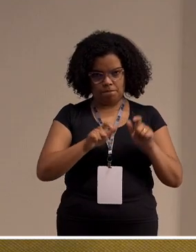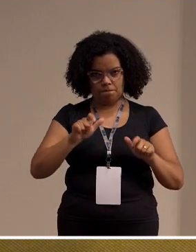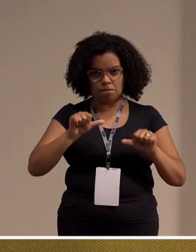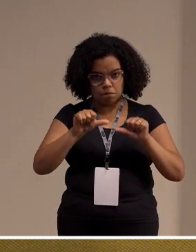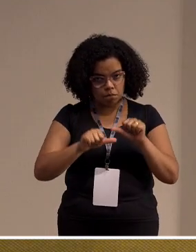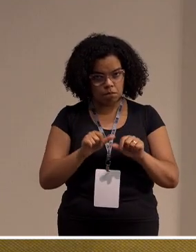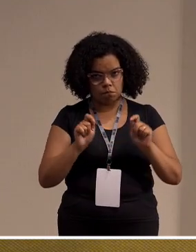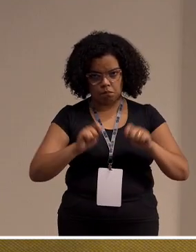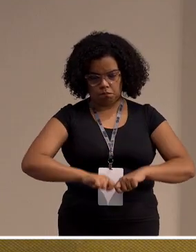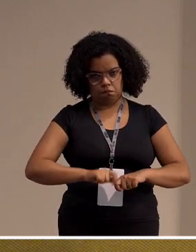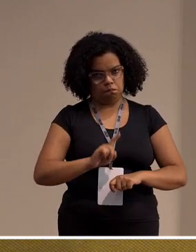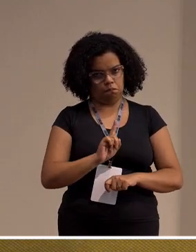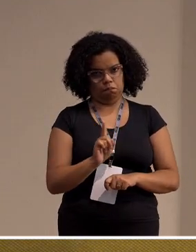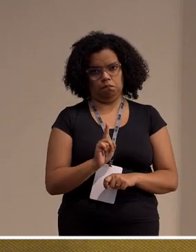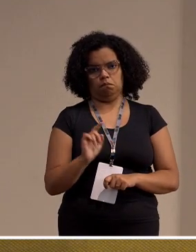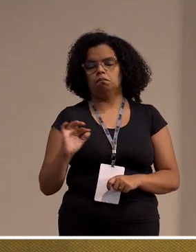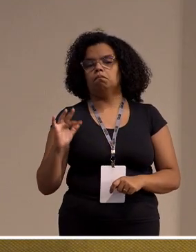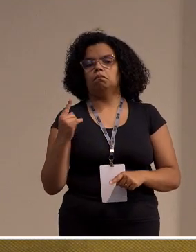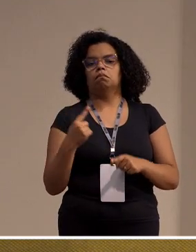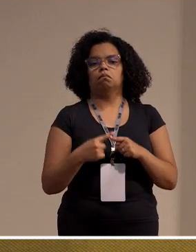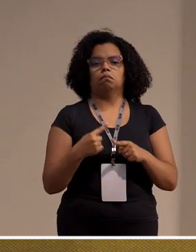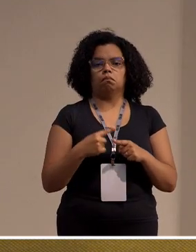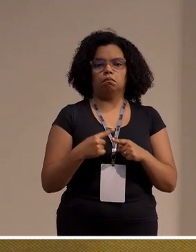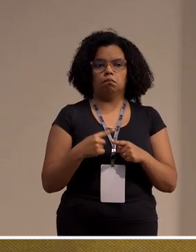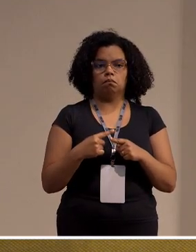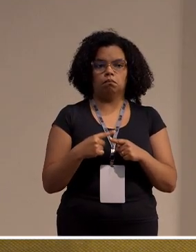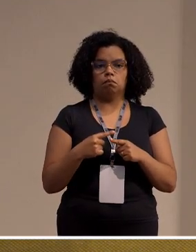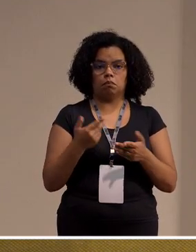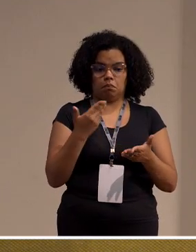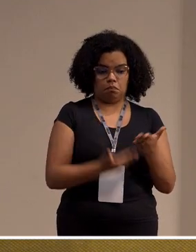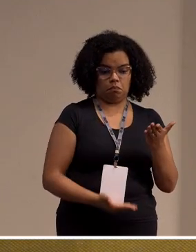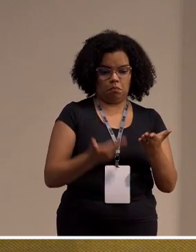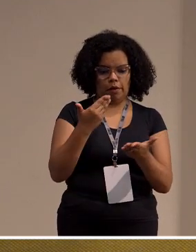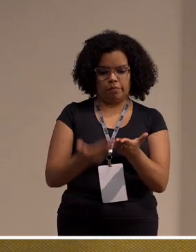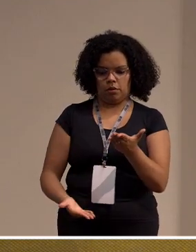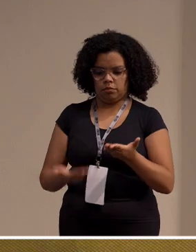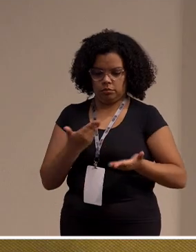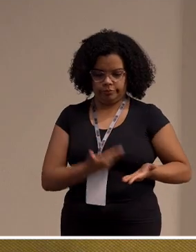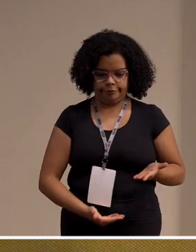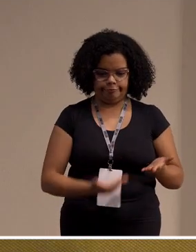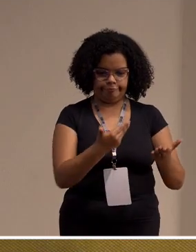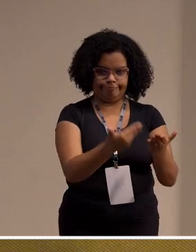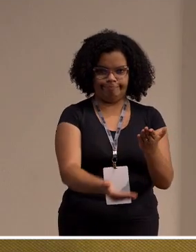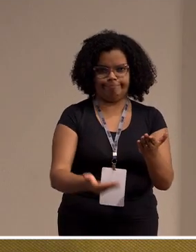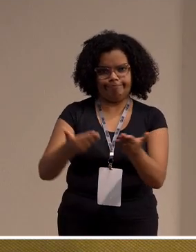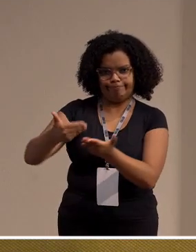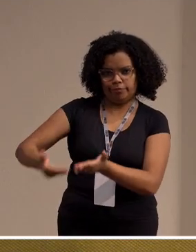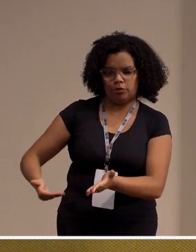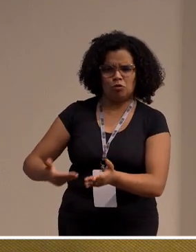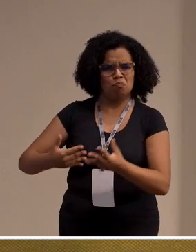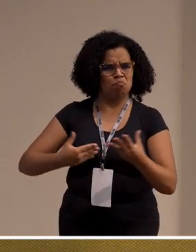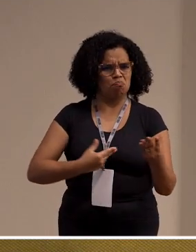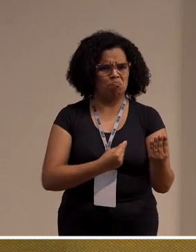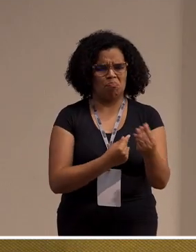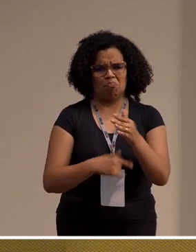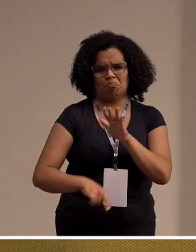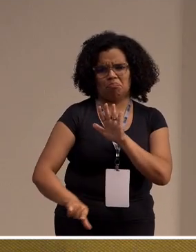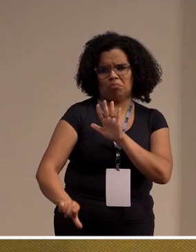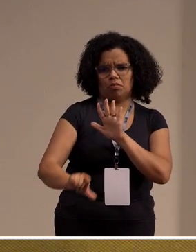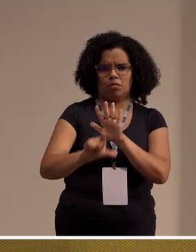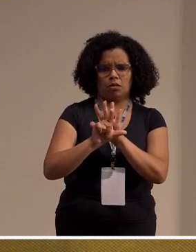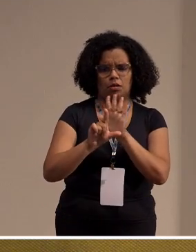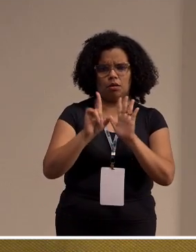It has occurred because laws have changed. So, if civil rights laws had not been passed during the